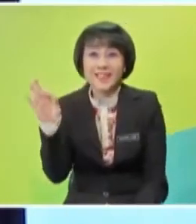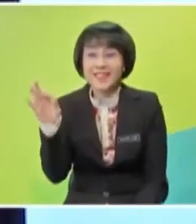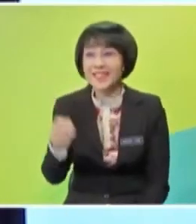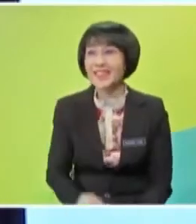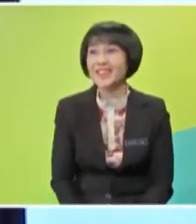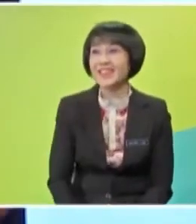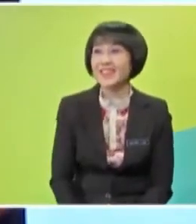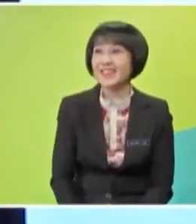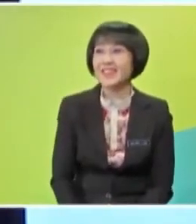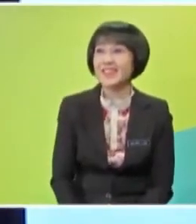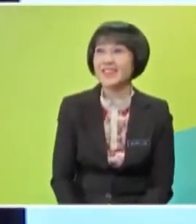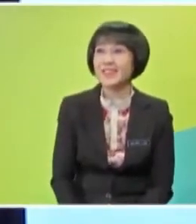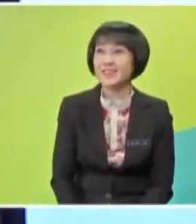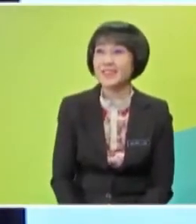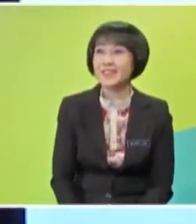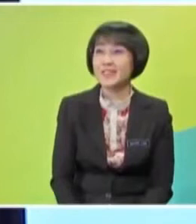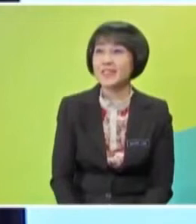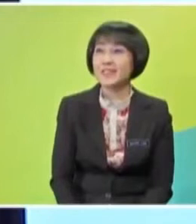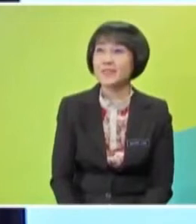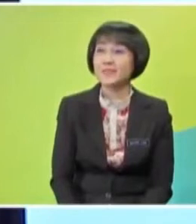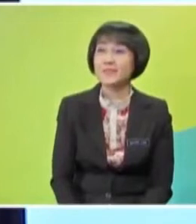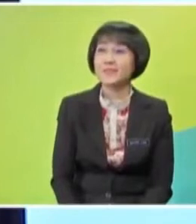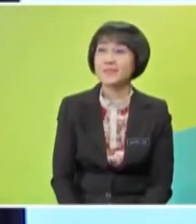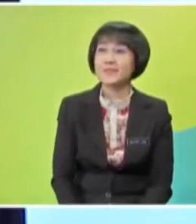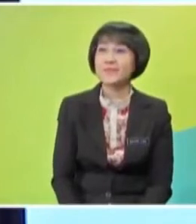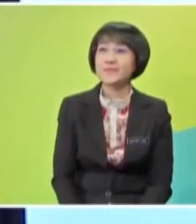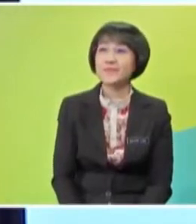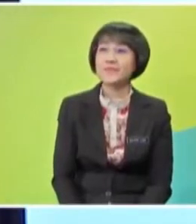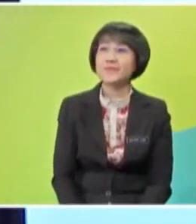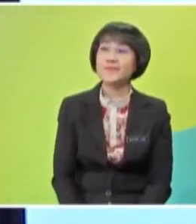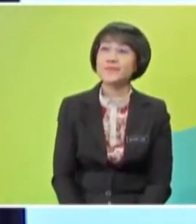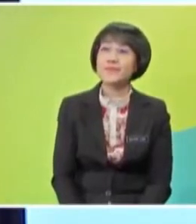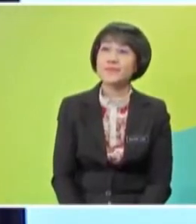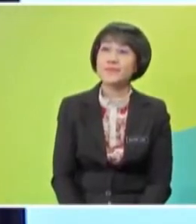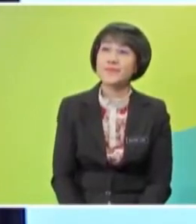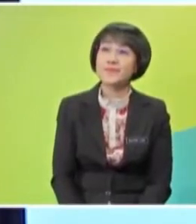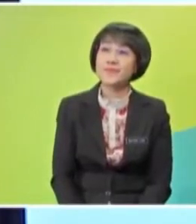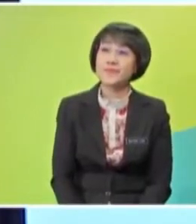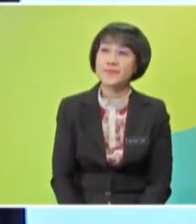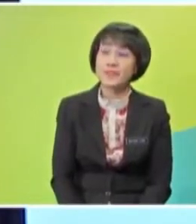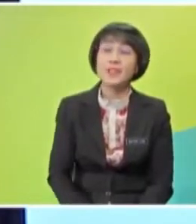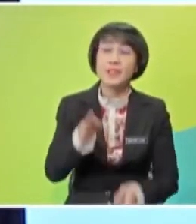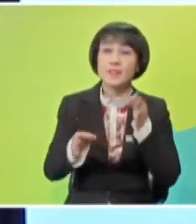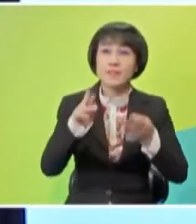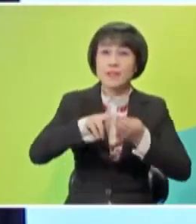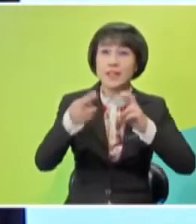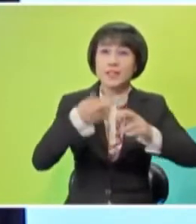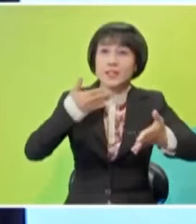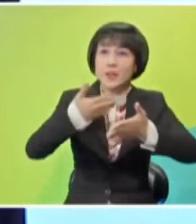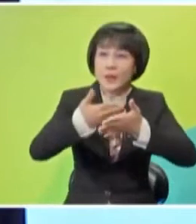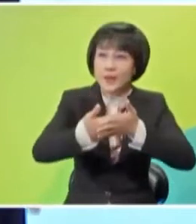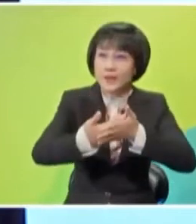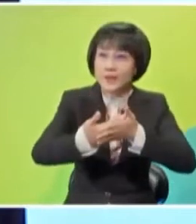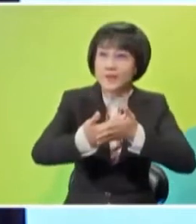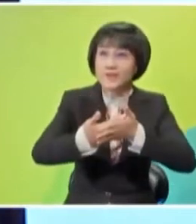house to have a meal or just to hang out, then I would assume that if the relationship is close, if